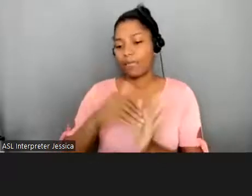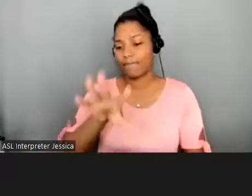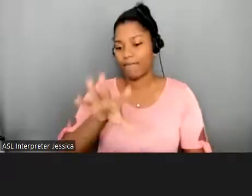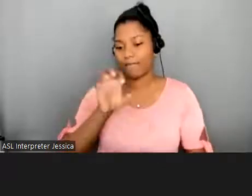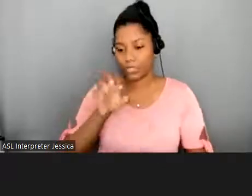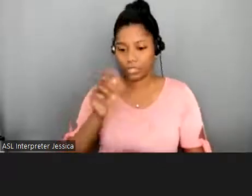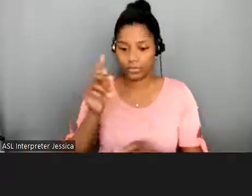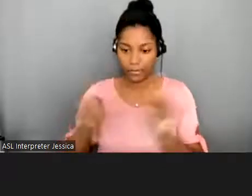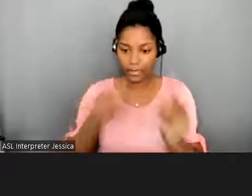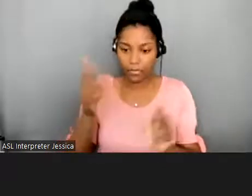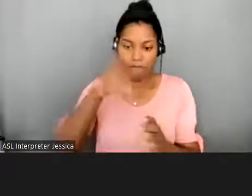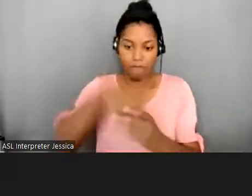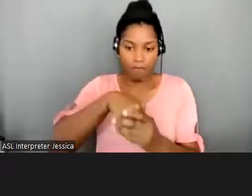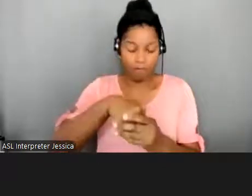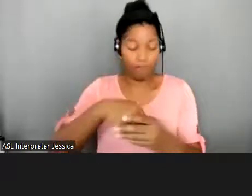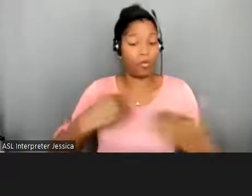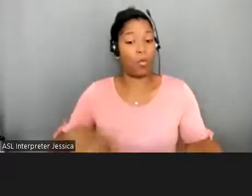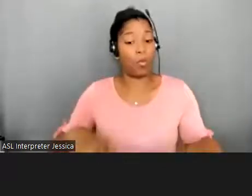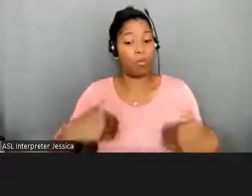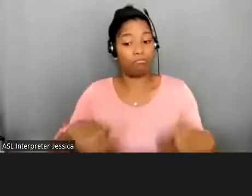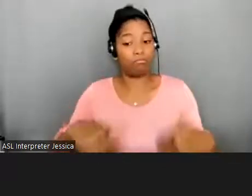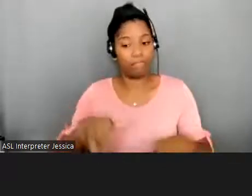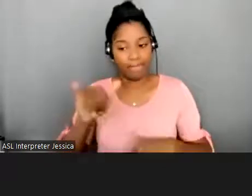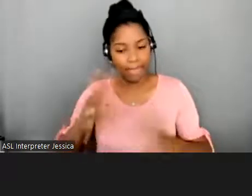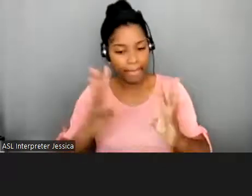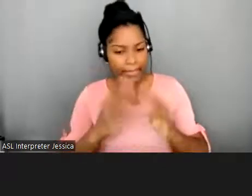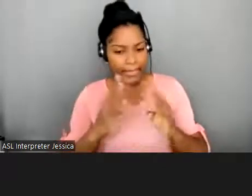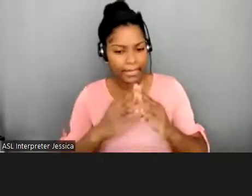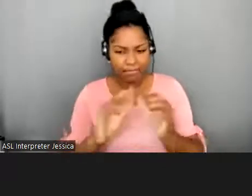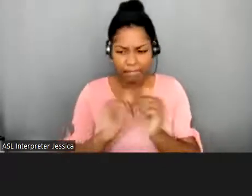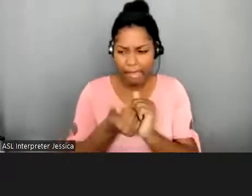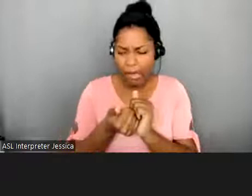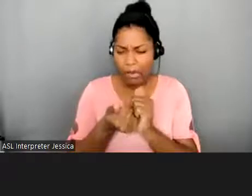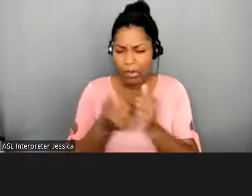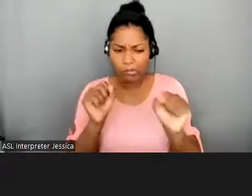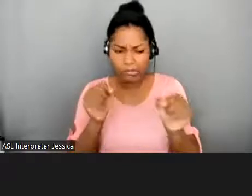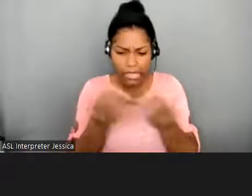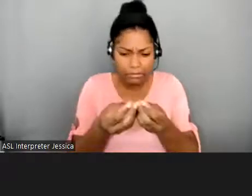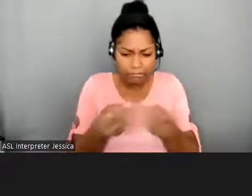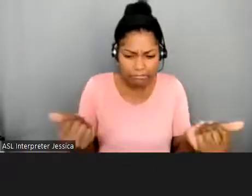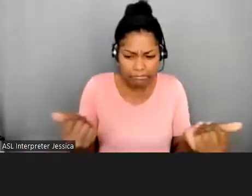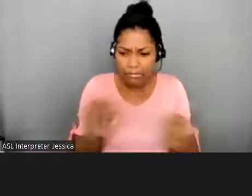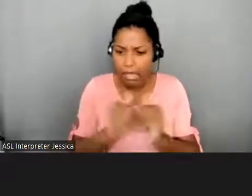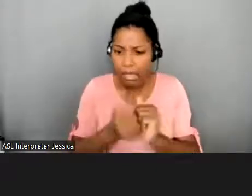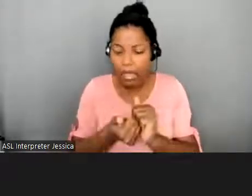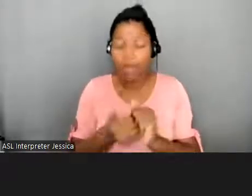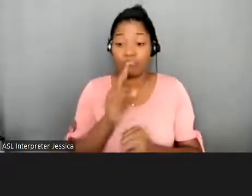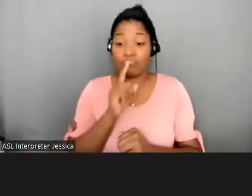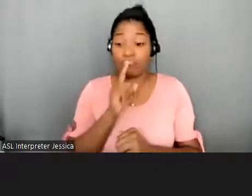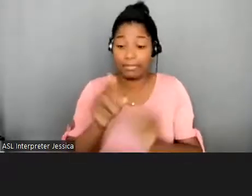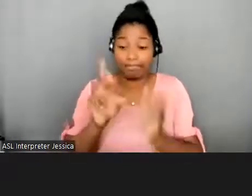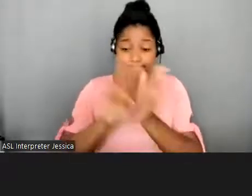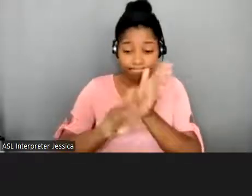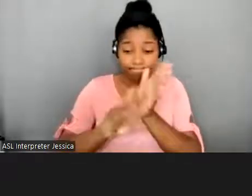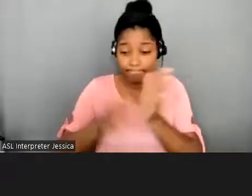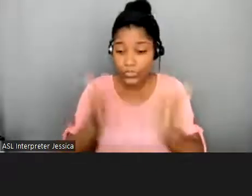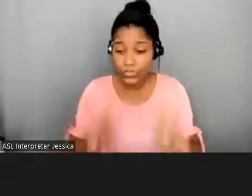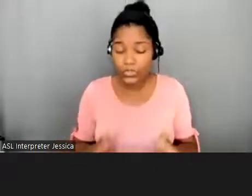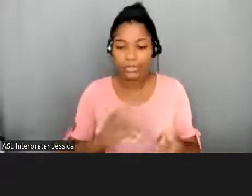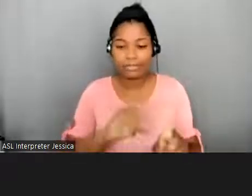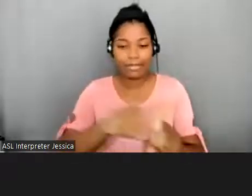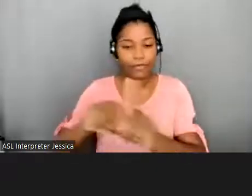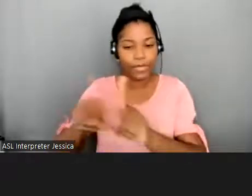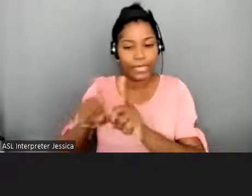Conversation series sought to explore how to address social isolation and loneliness by convening researchers, innovators, community leaders,